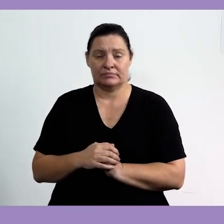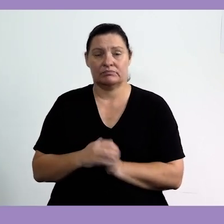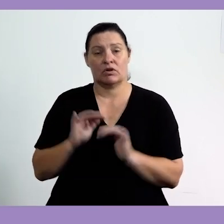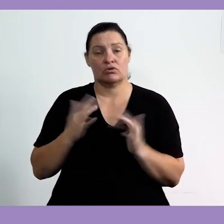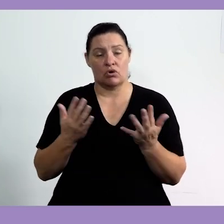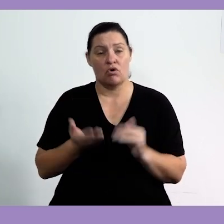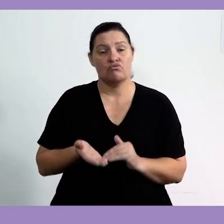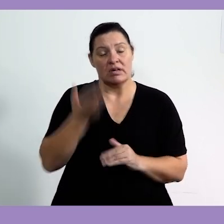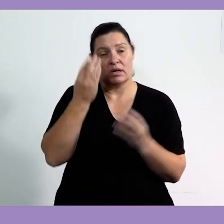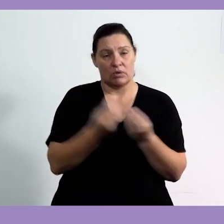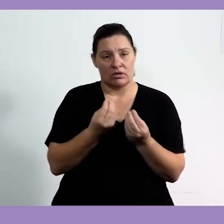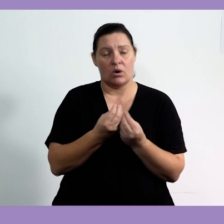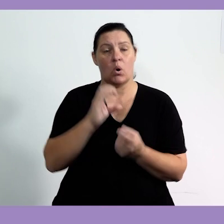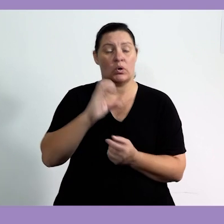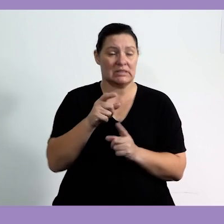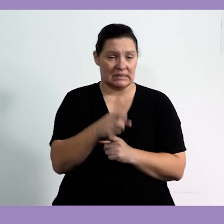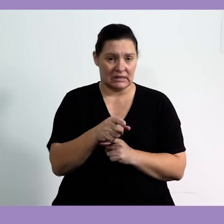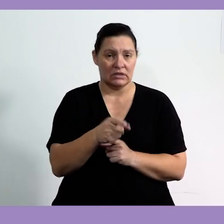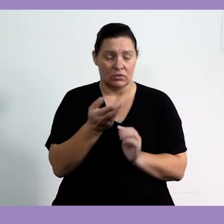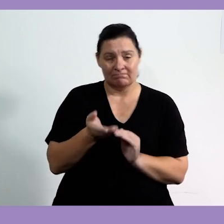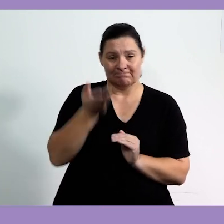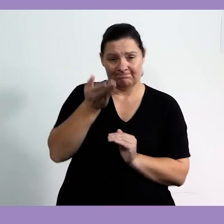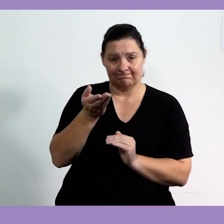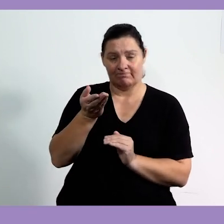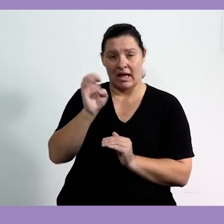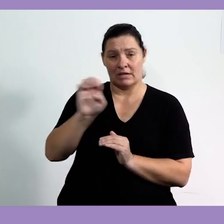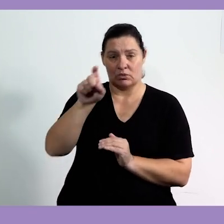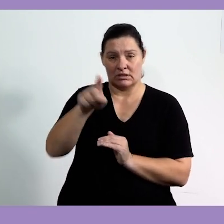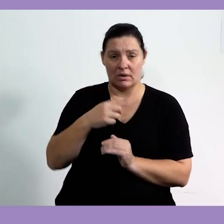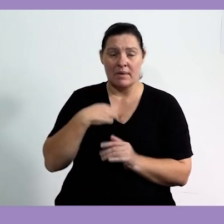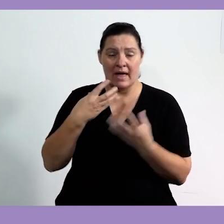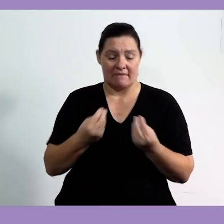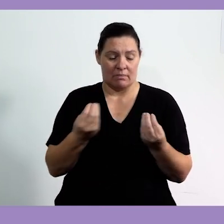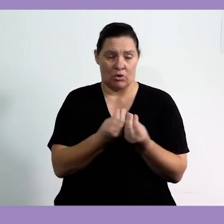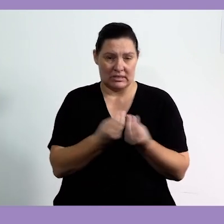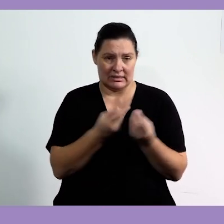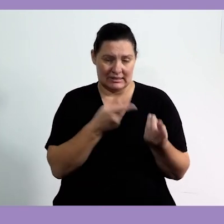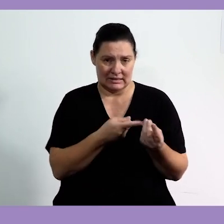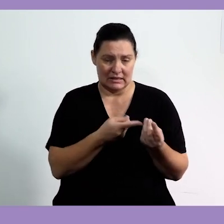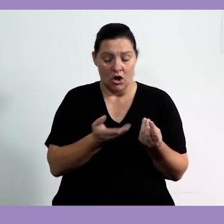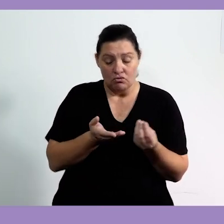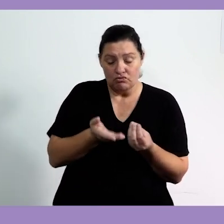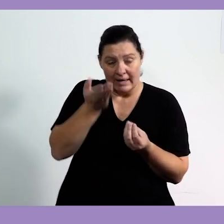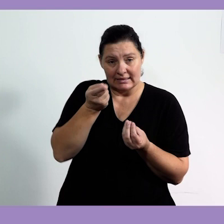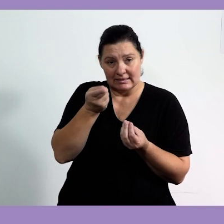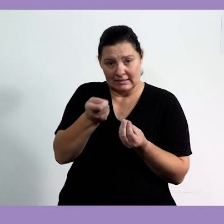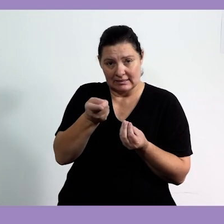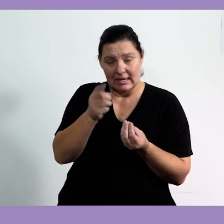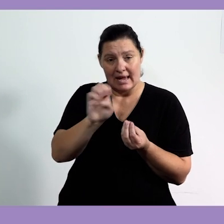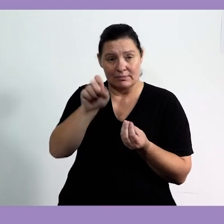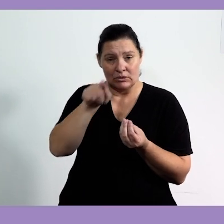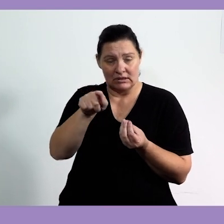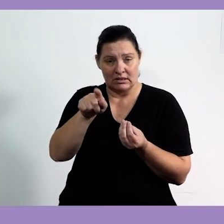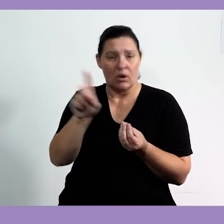So, raising a product or quotient to a given exponent. If I have a product and that is raised to